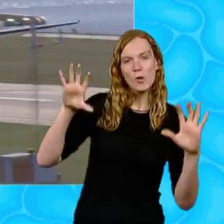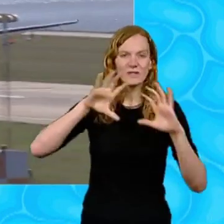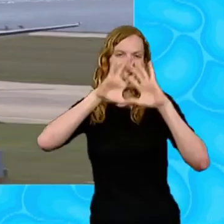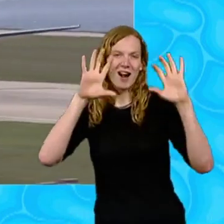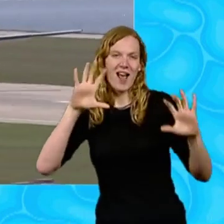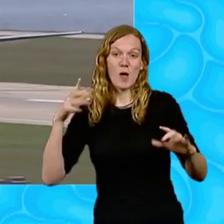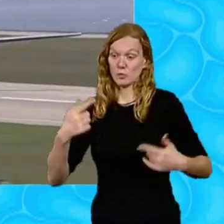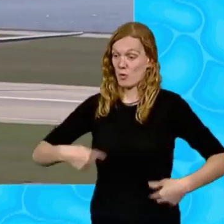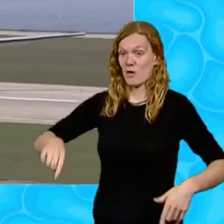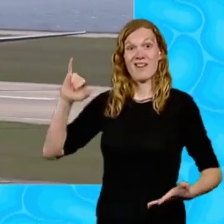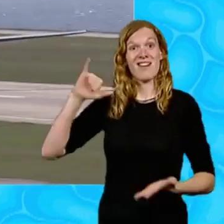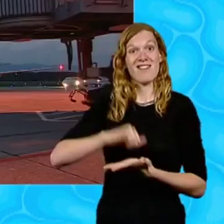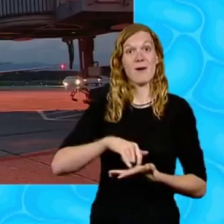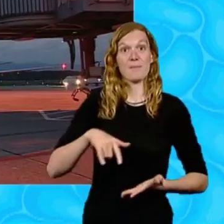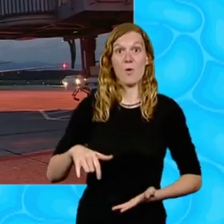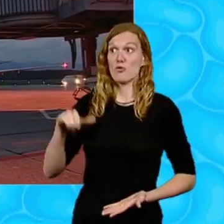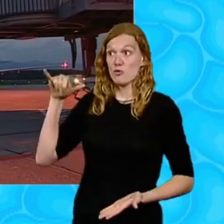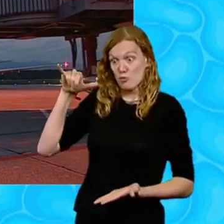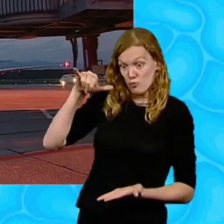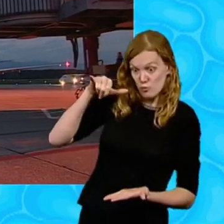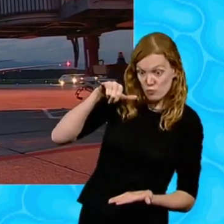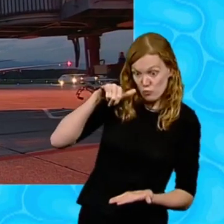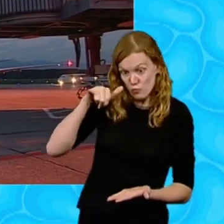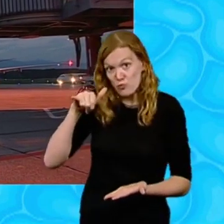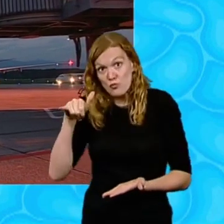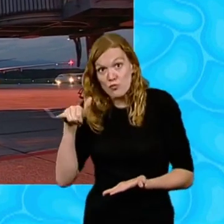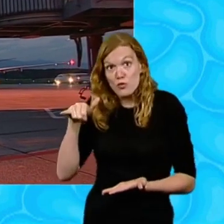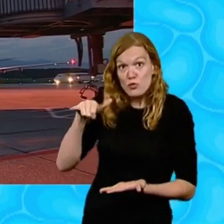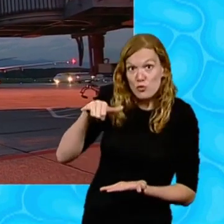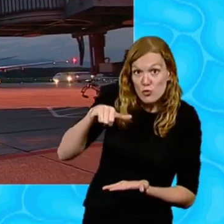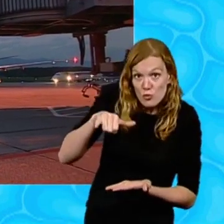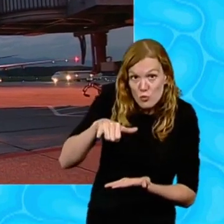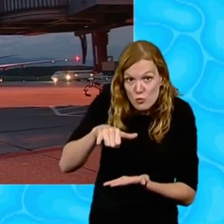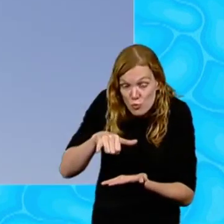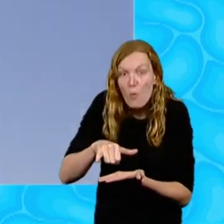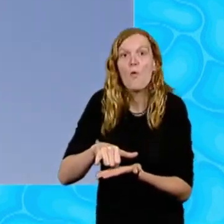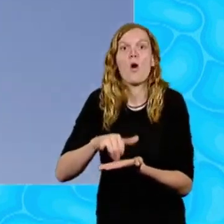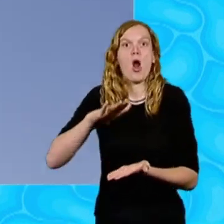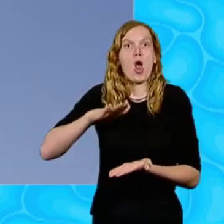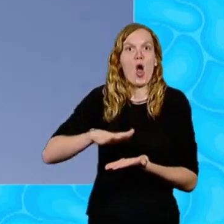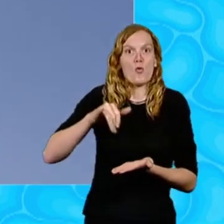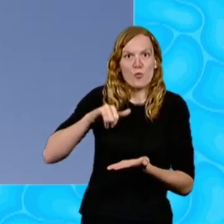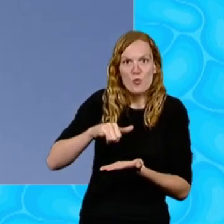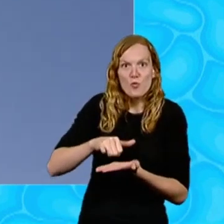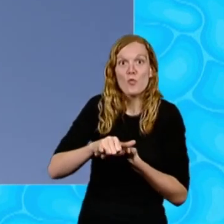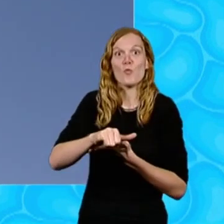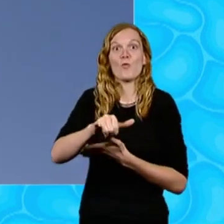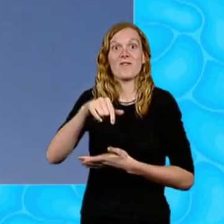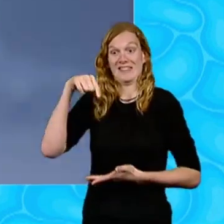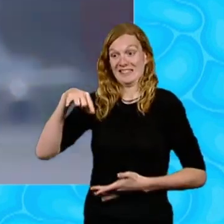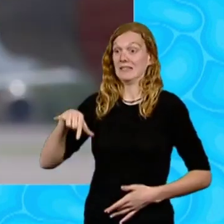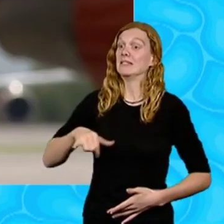Flying low, low, low, past the ground below. 'Cause flying's what we